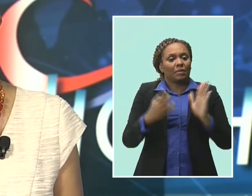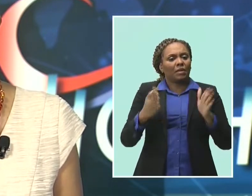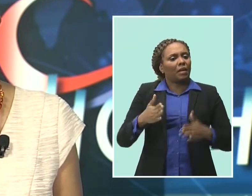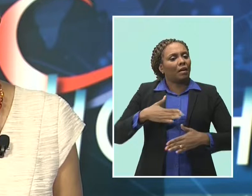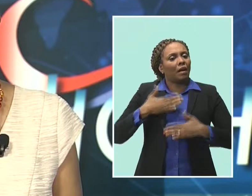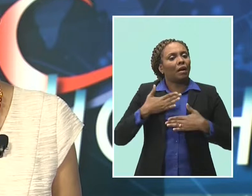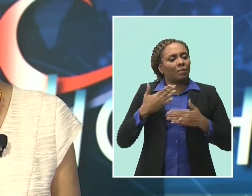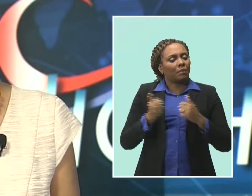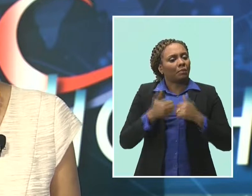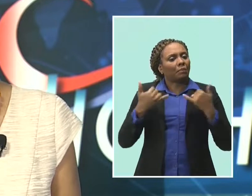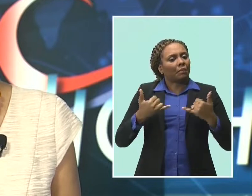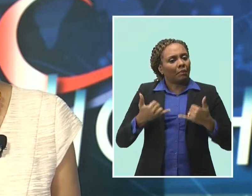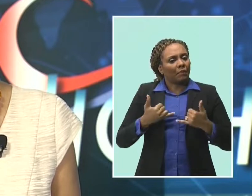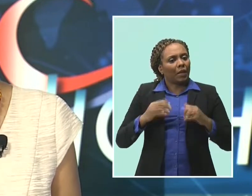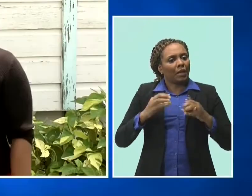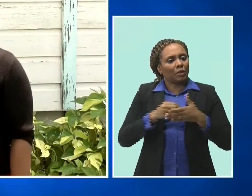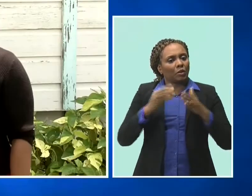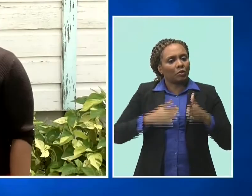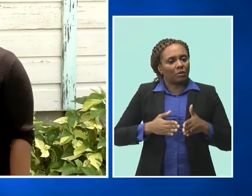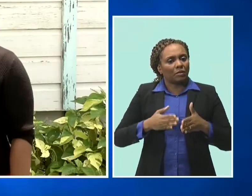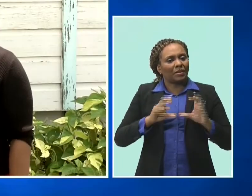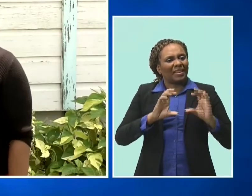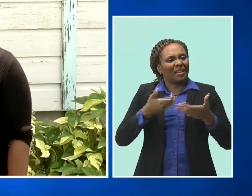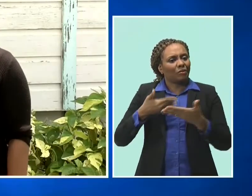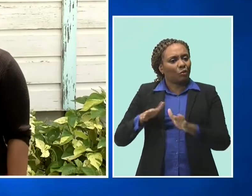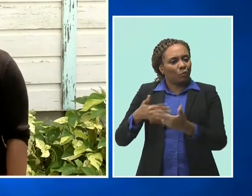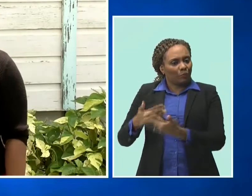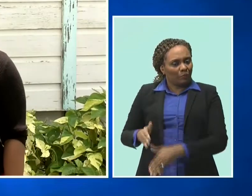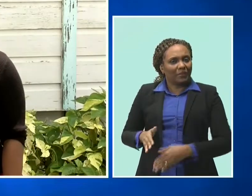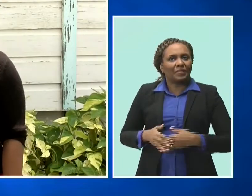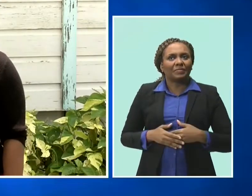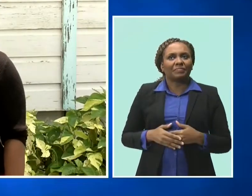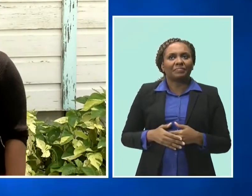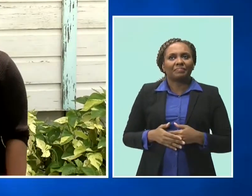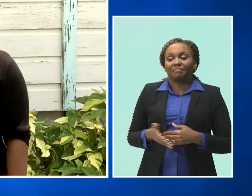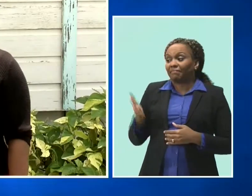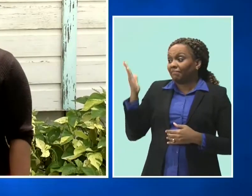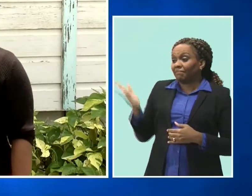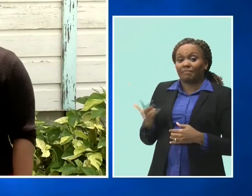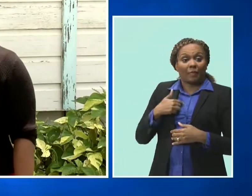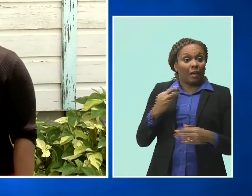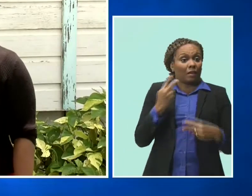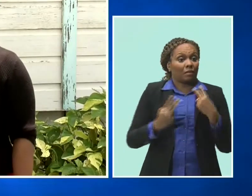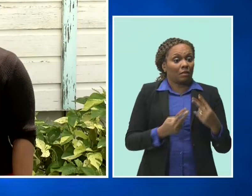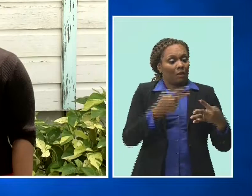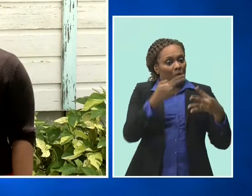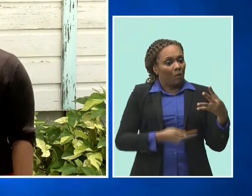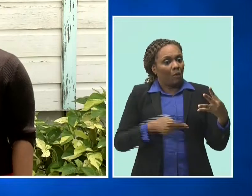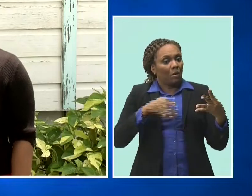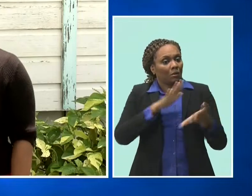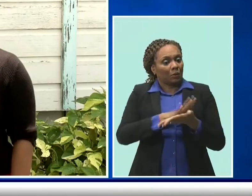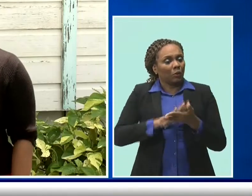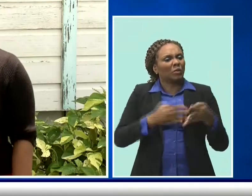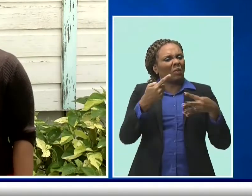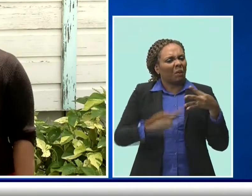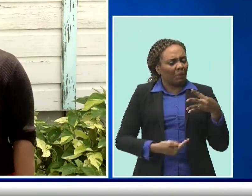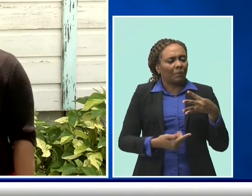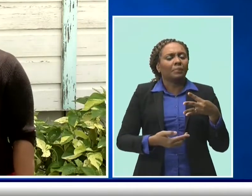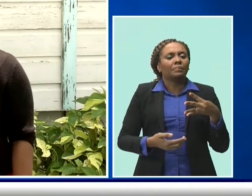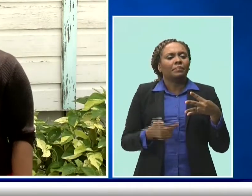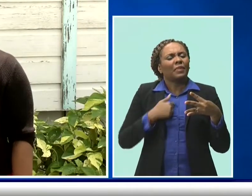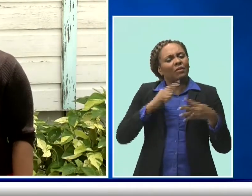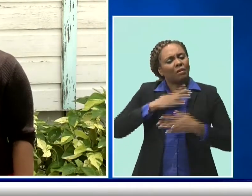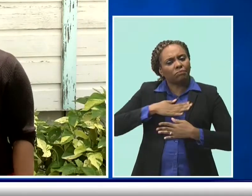today's proceedings. I would have visited 4 schools, and I'm pleased with what I've seen in terms